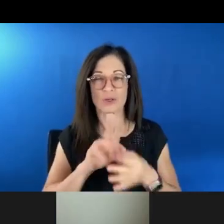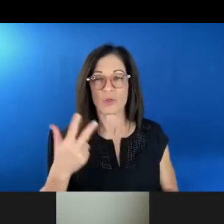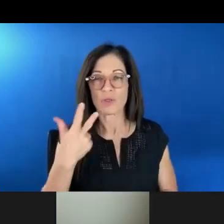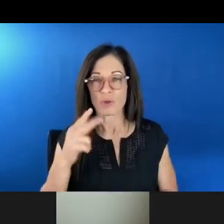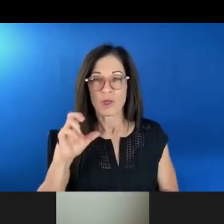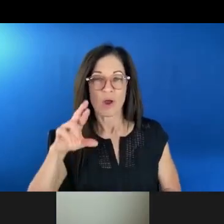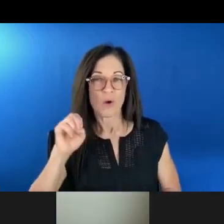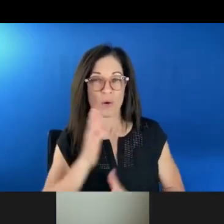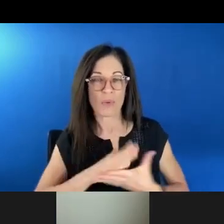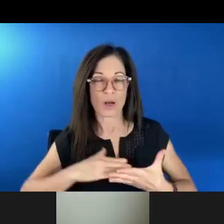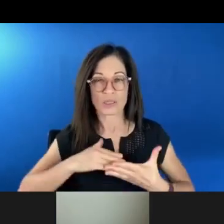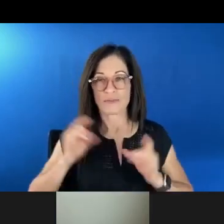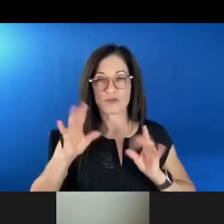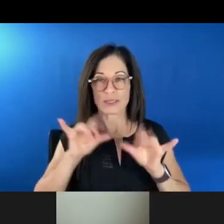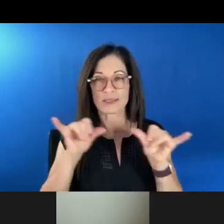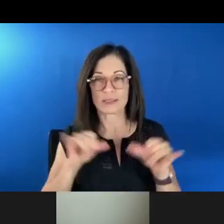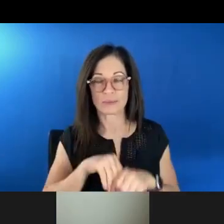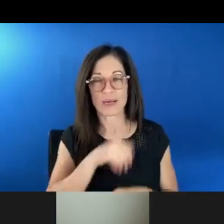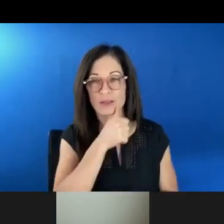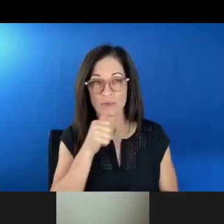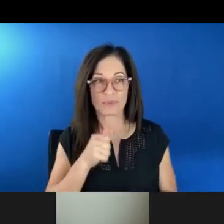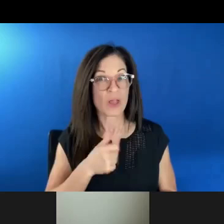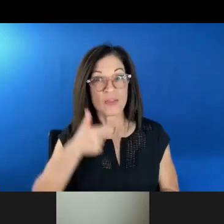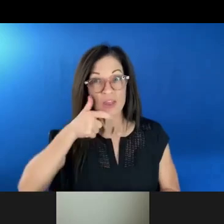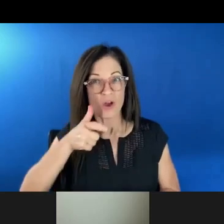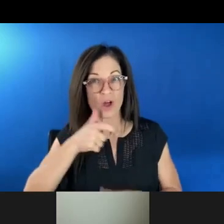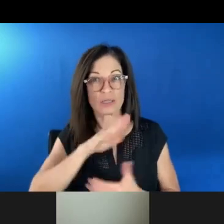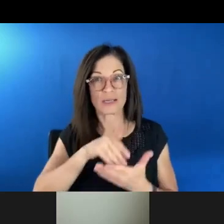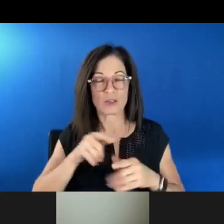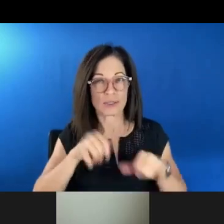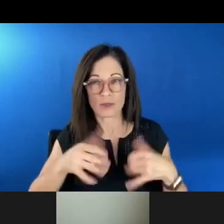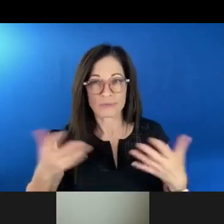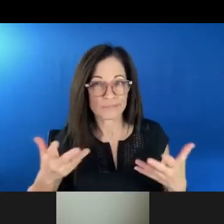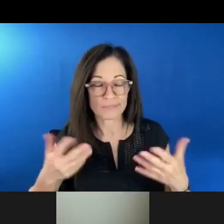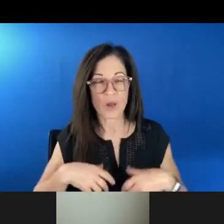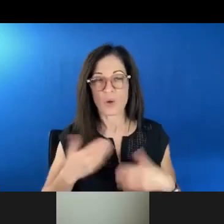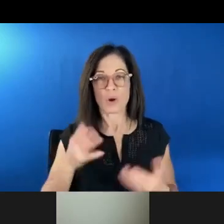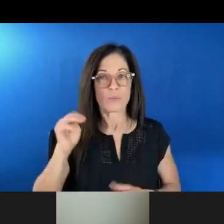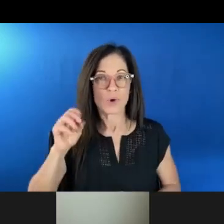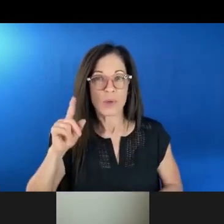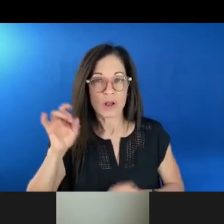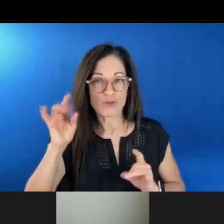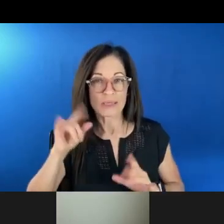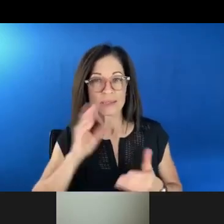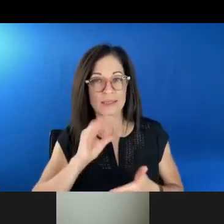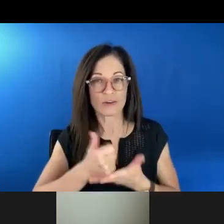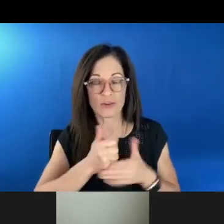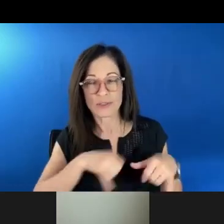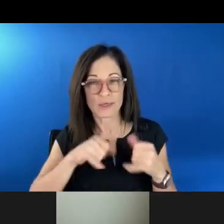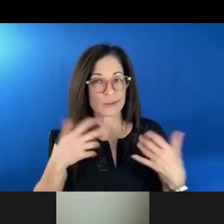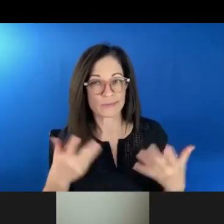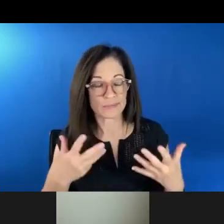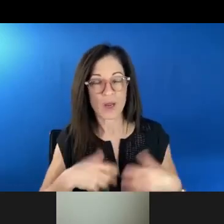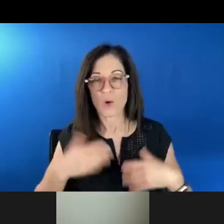crisis system in Arizona. So what are the call center standards? What are the mobile crisis intervention standards? And what are